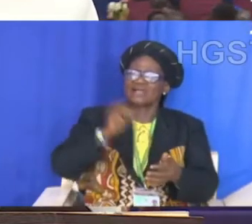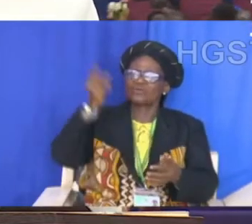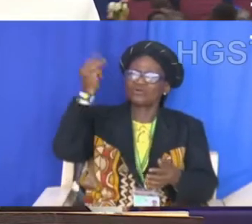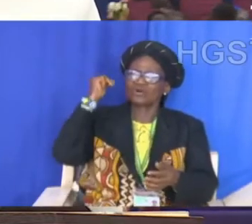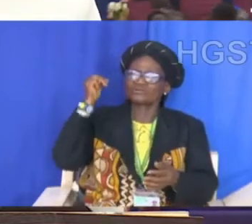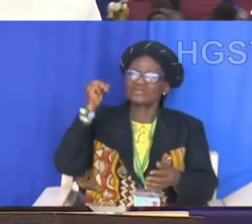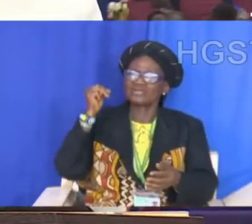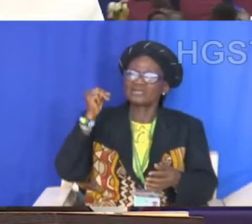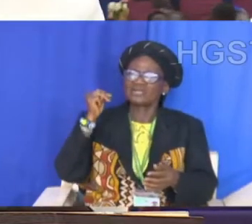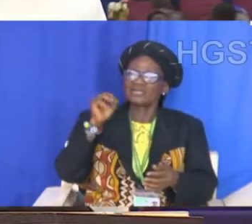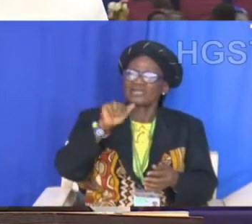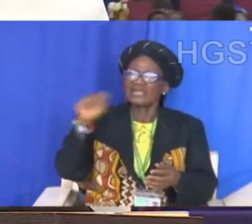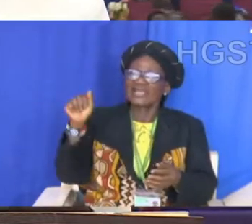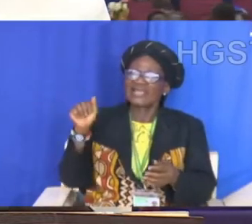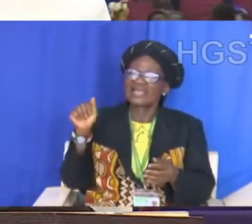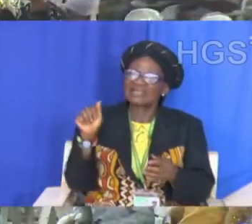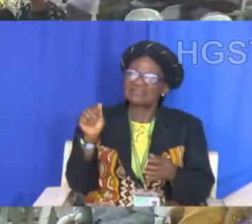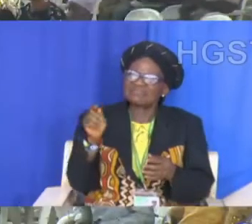a bit shaken